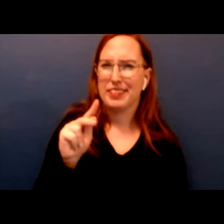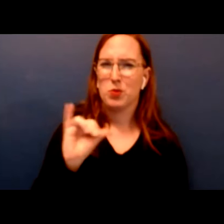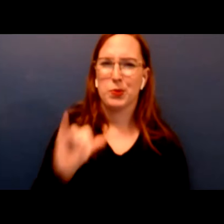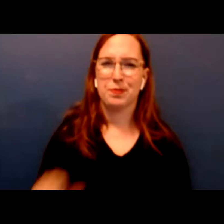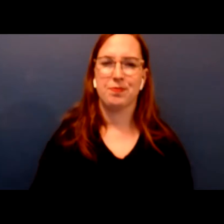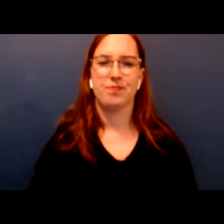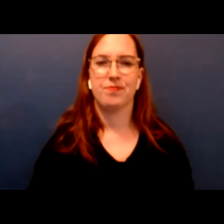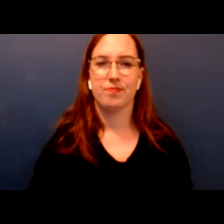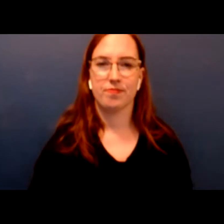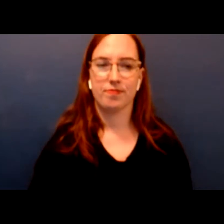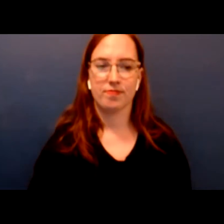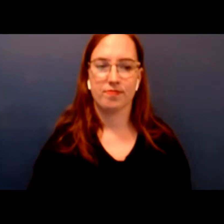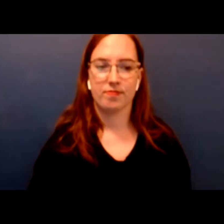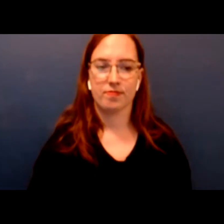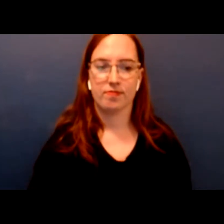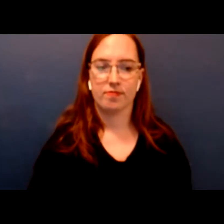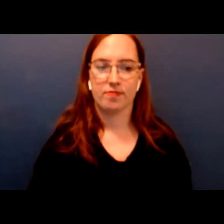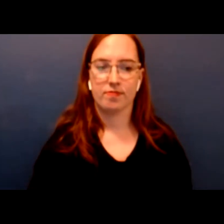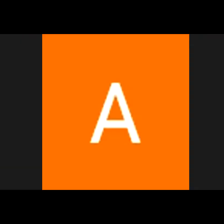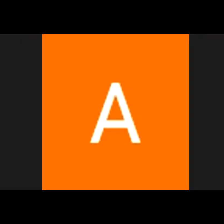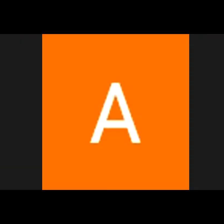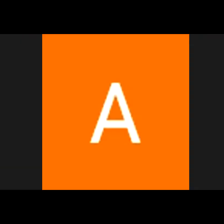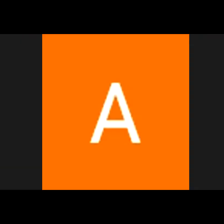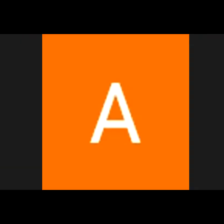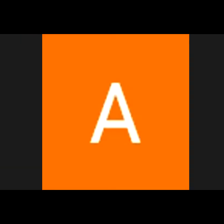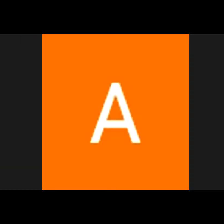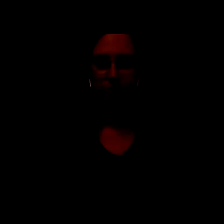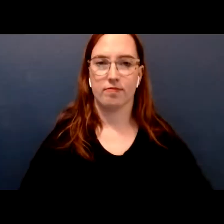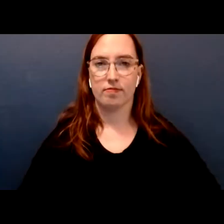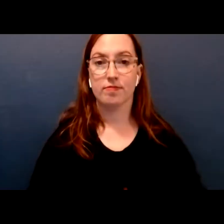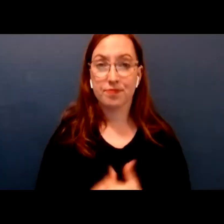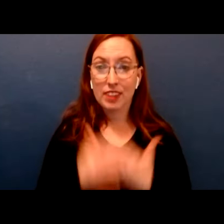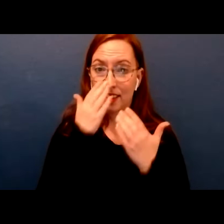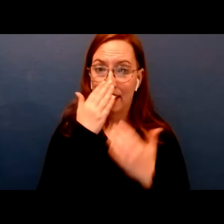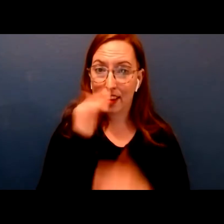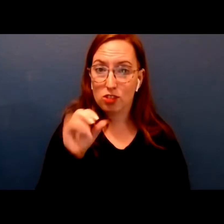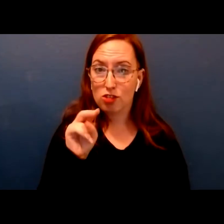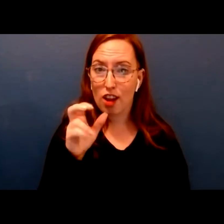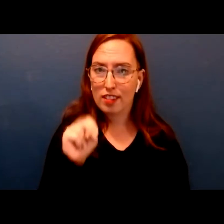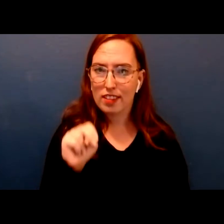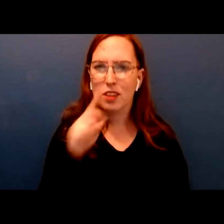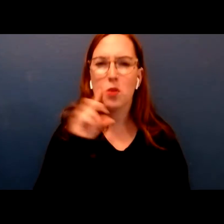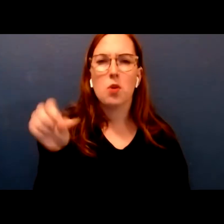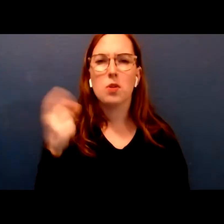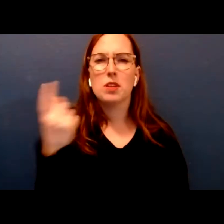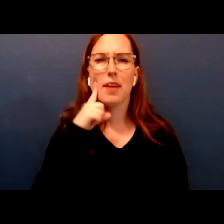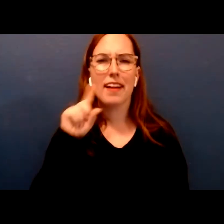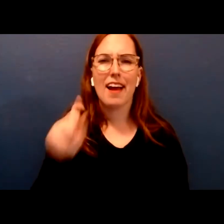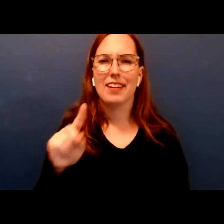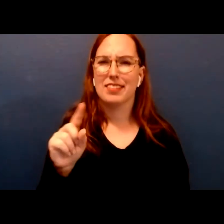Thanks, Jonathan. And there's also a question about why is an environmental impact study not feasible?